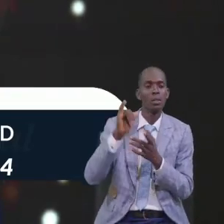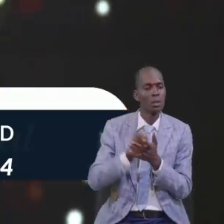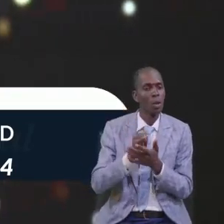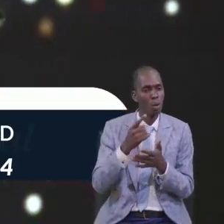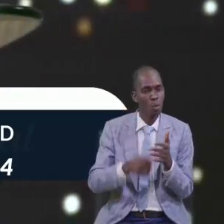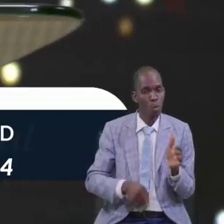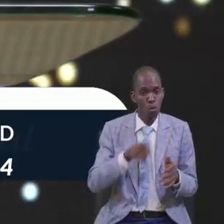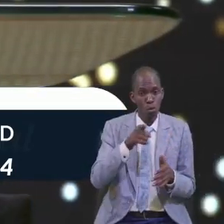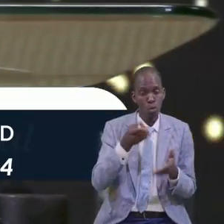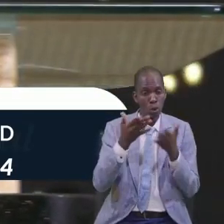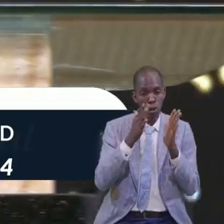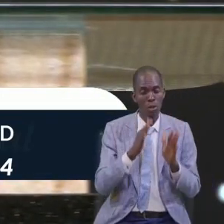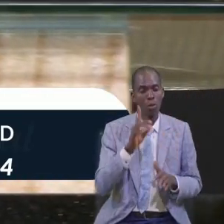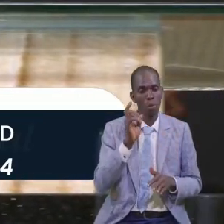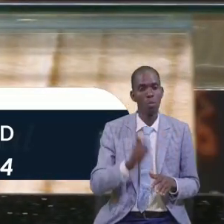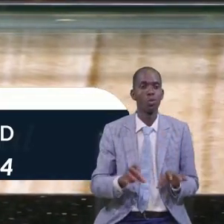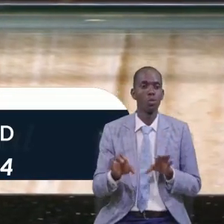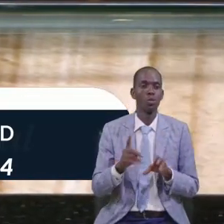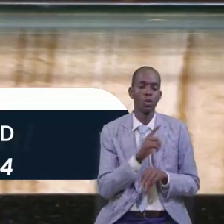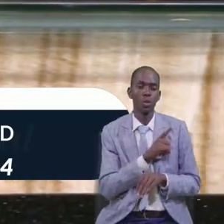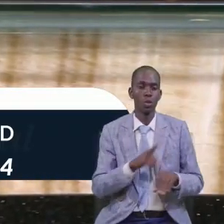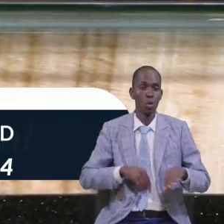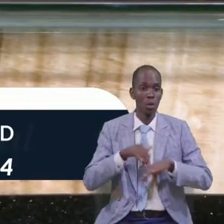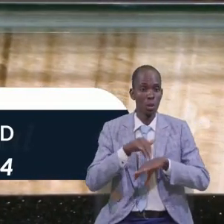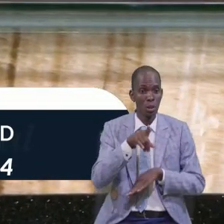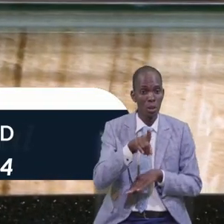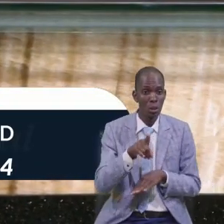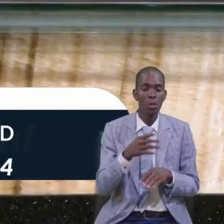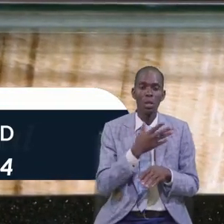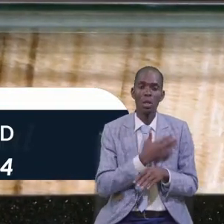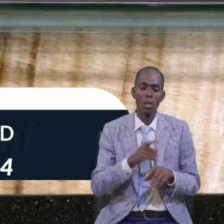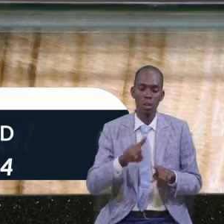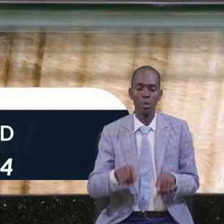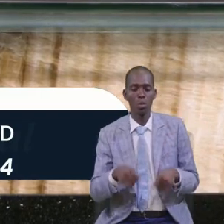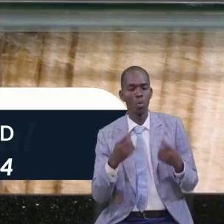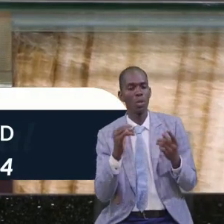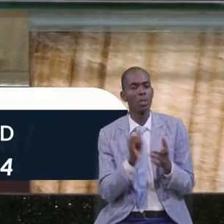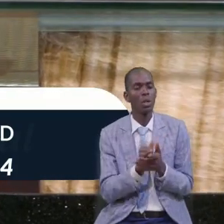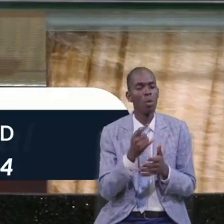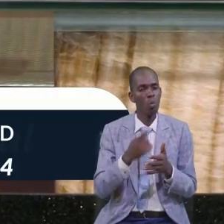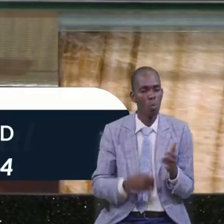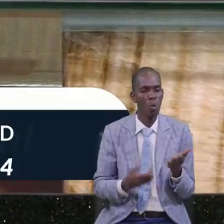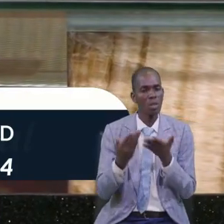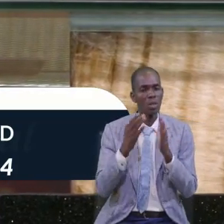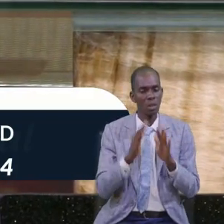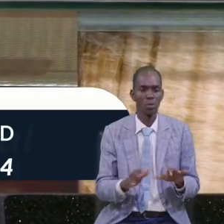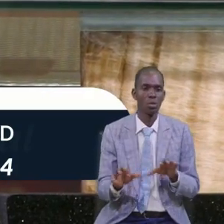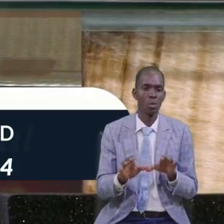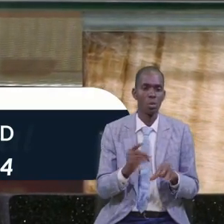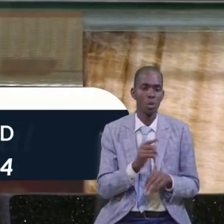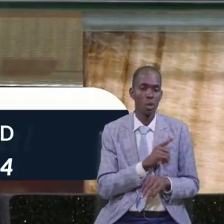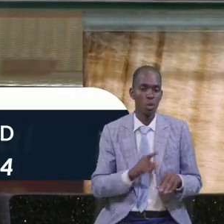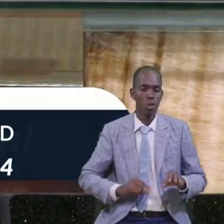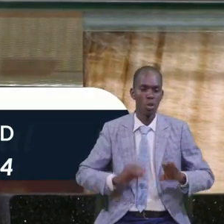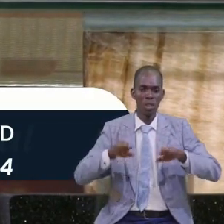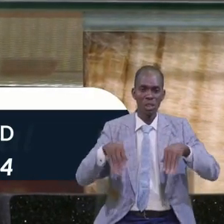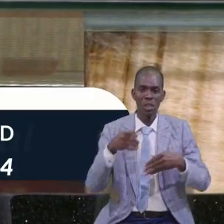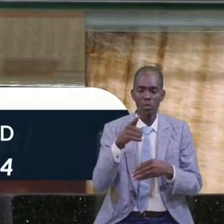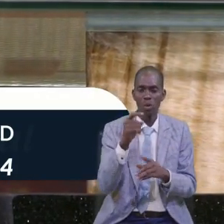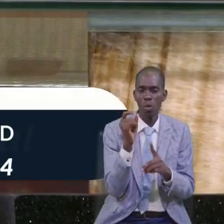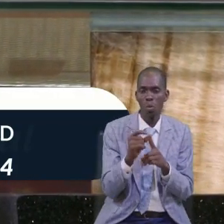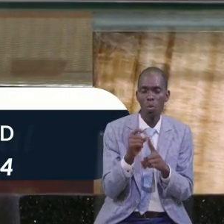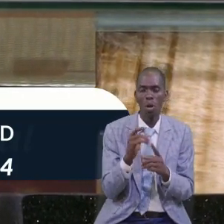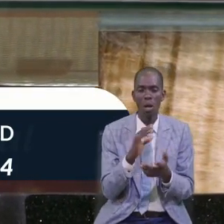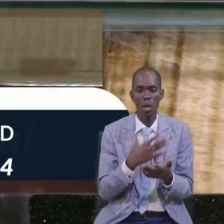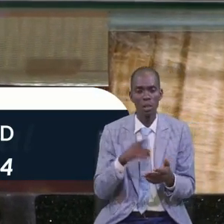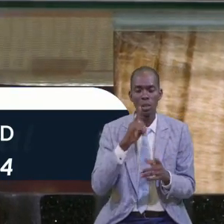Lord sent him and he went. That's what the servants of God do. And the Lord gave him the word, and he spoke only the